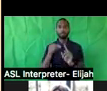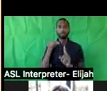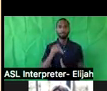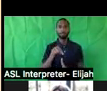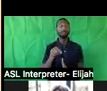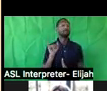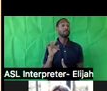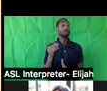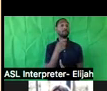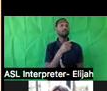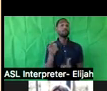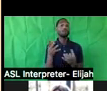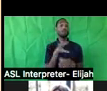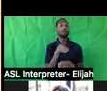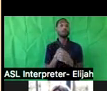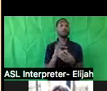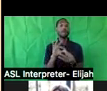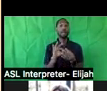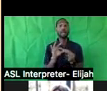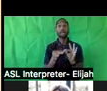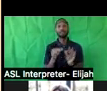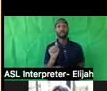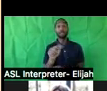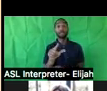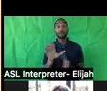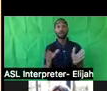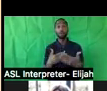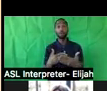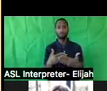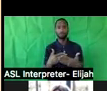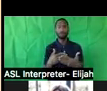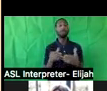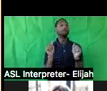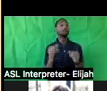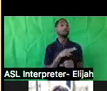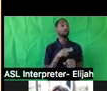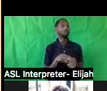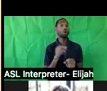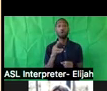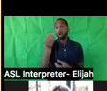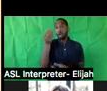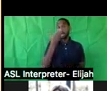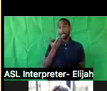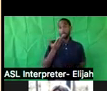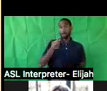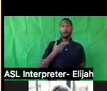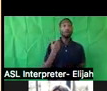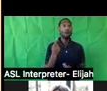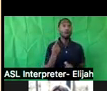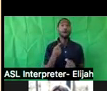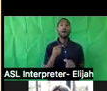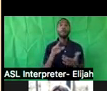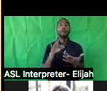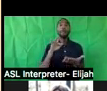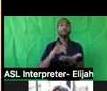if you would like to be in the ASL room, you can do that, or you can let us know by putting a star